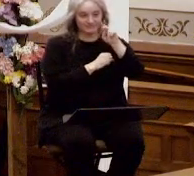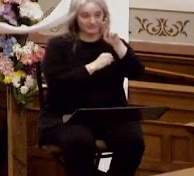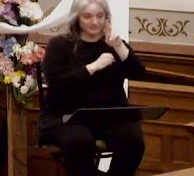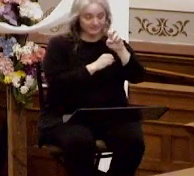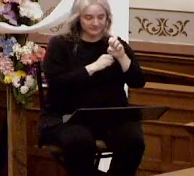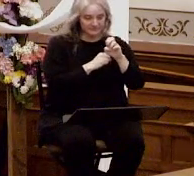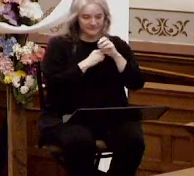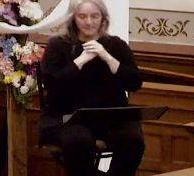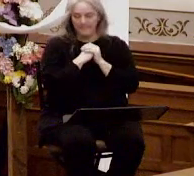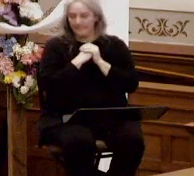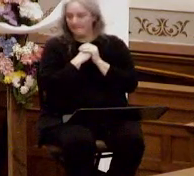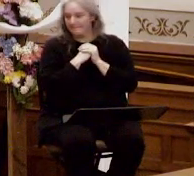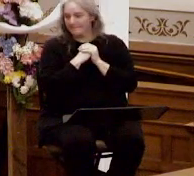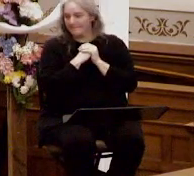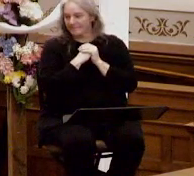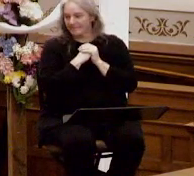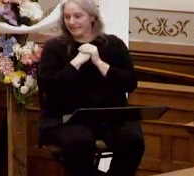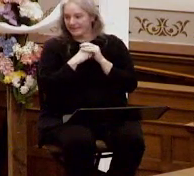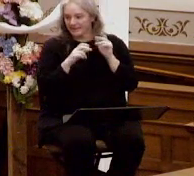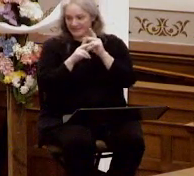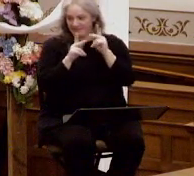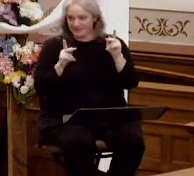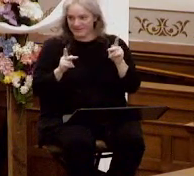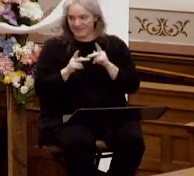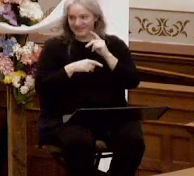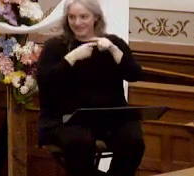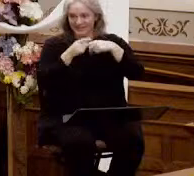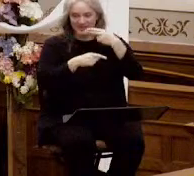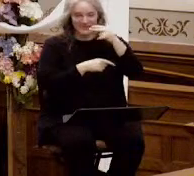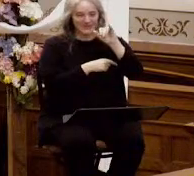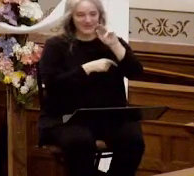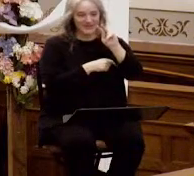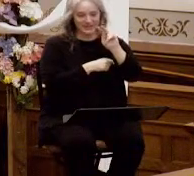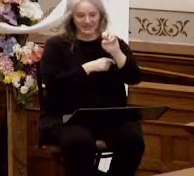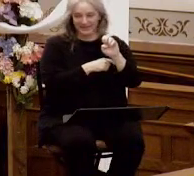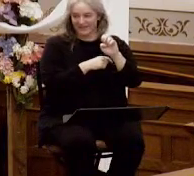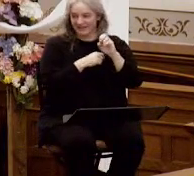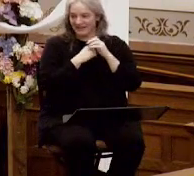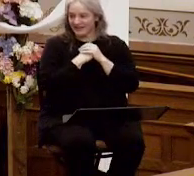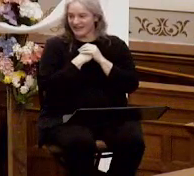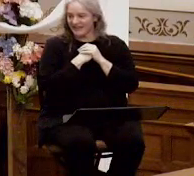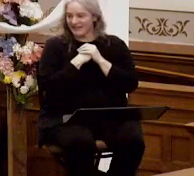of places to go hiking. There's,